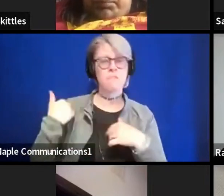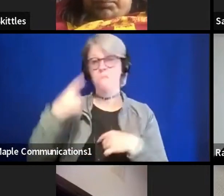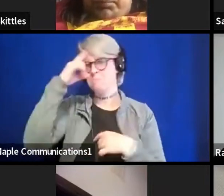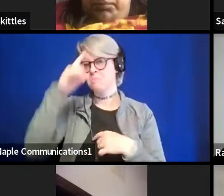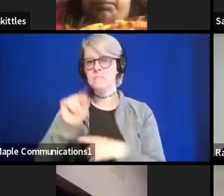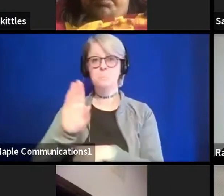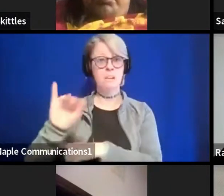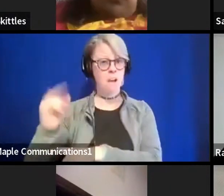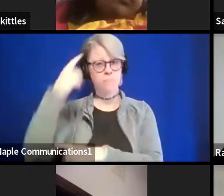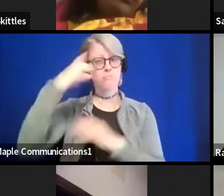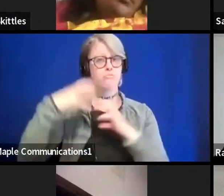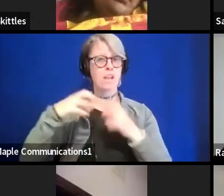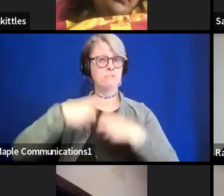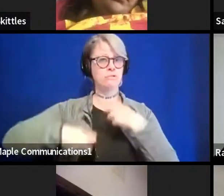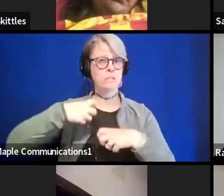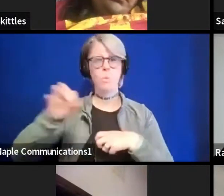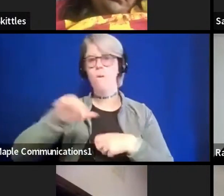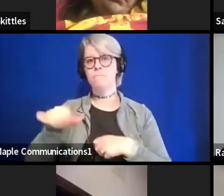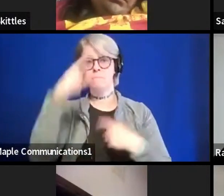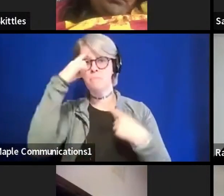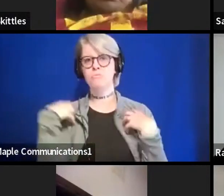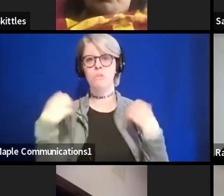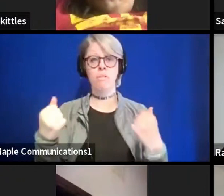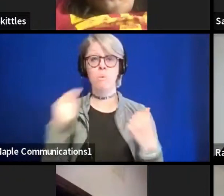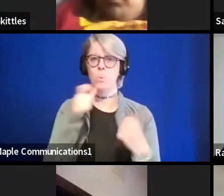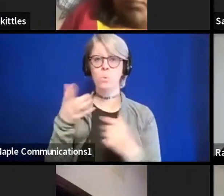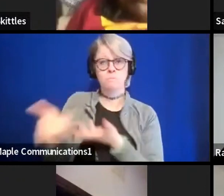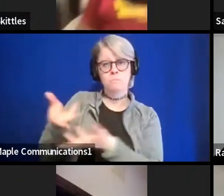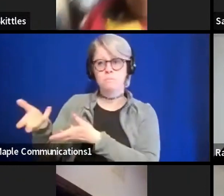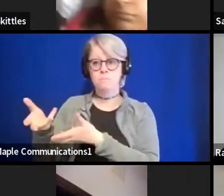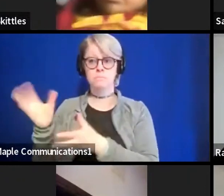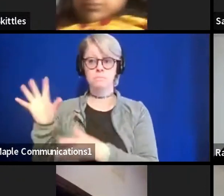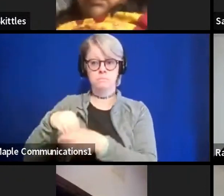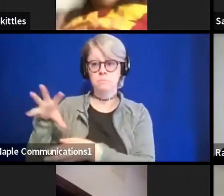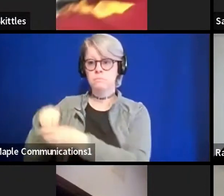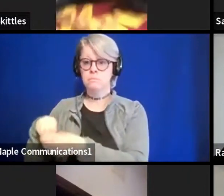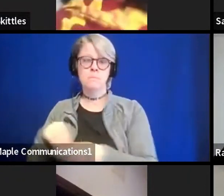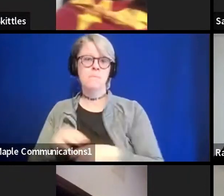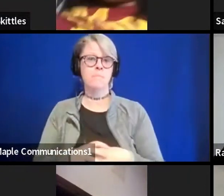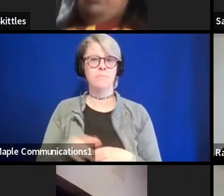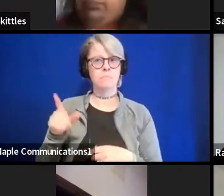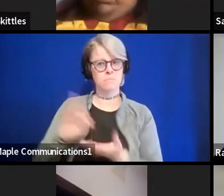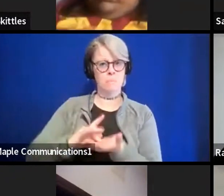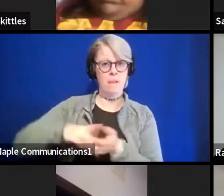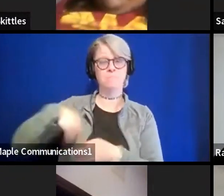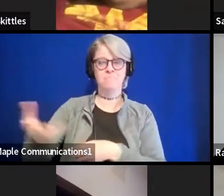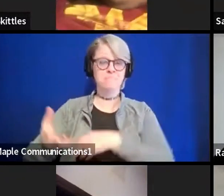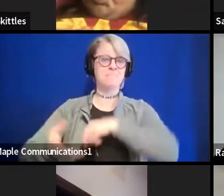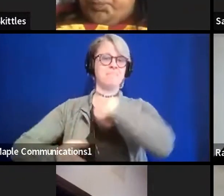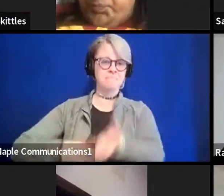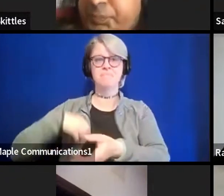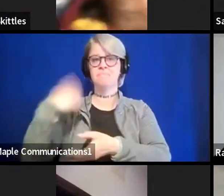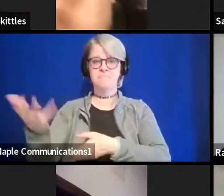all these mental health practitioners or workers that would be giving pills. And then a